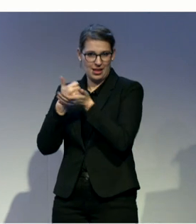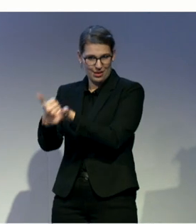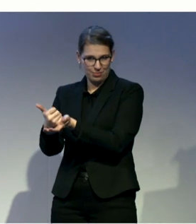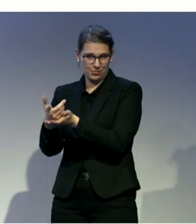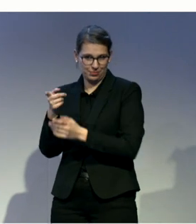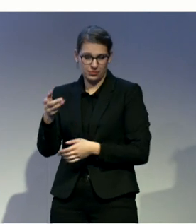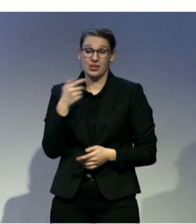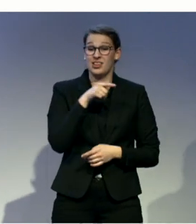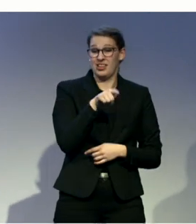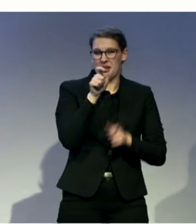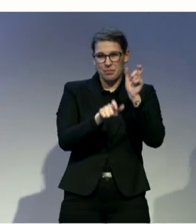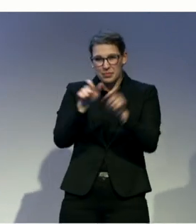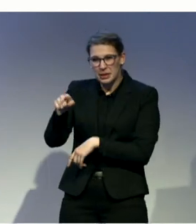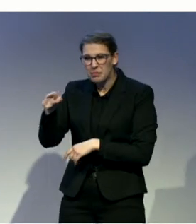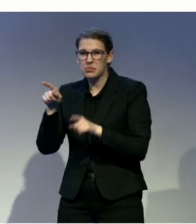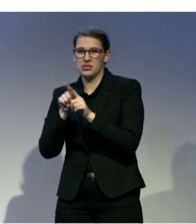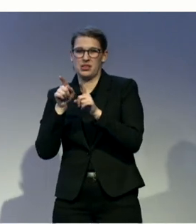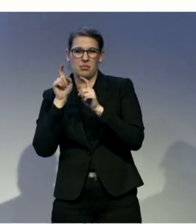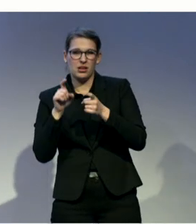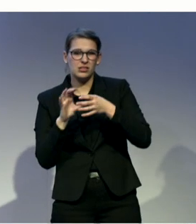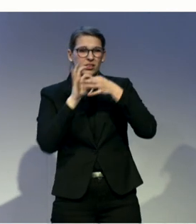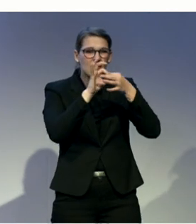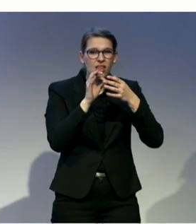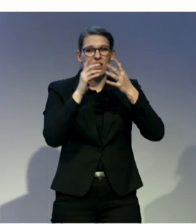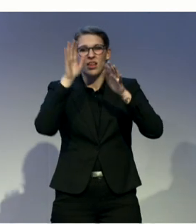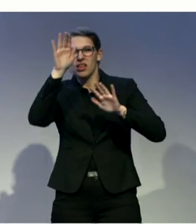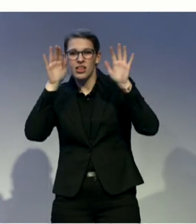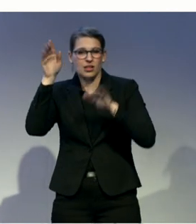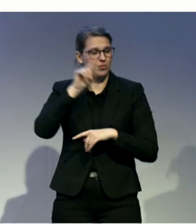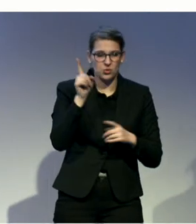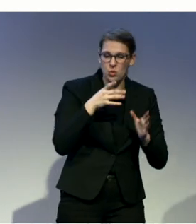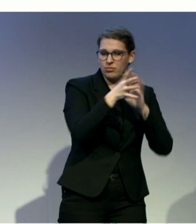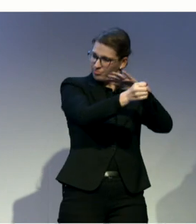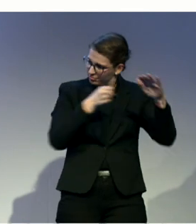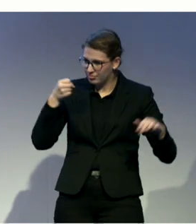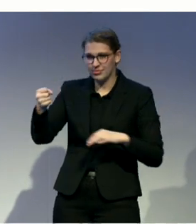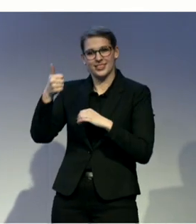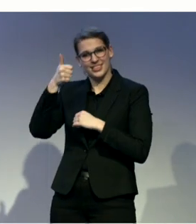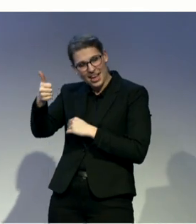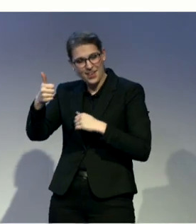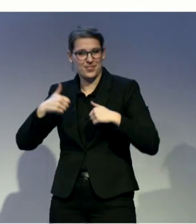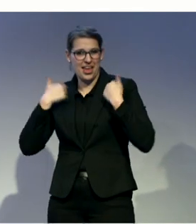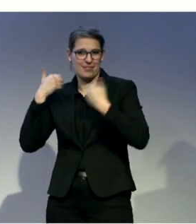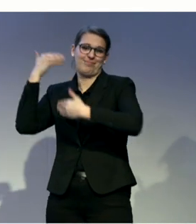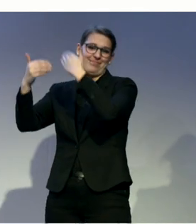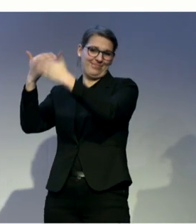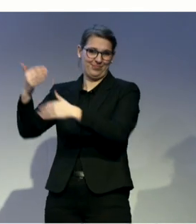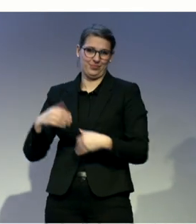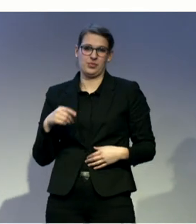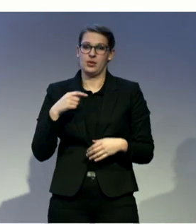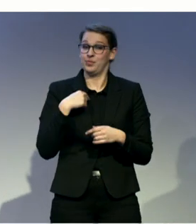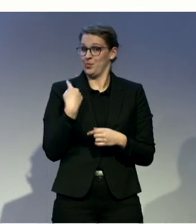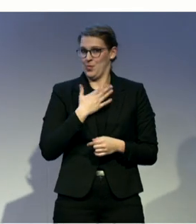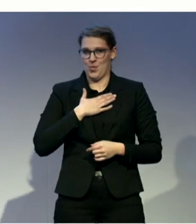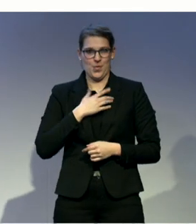independent living. And we call very proudly that it's freedom, house, love house, joy